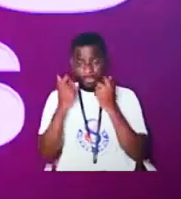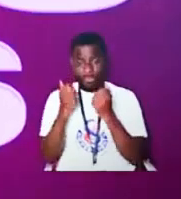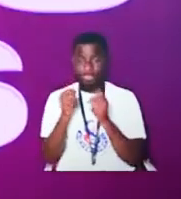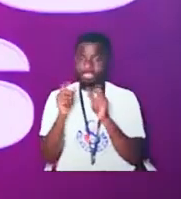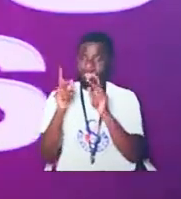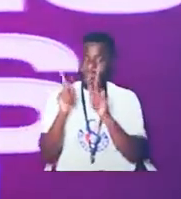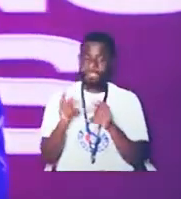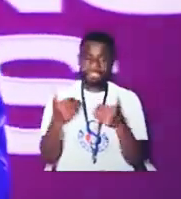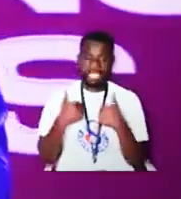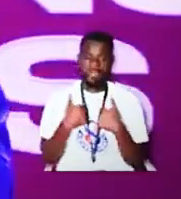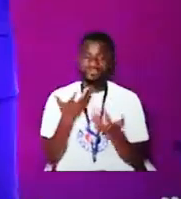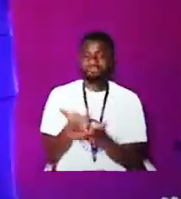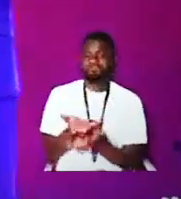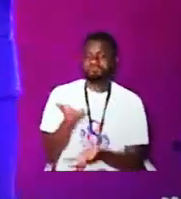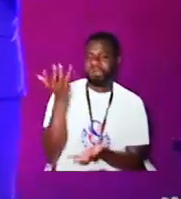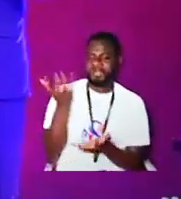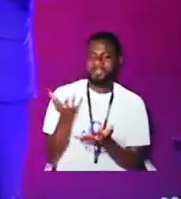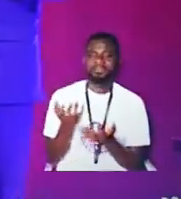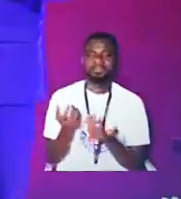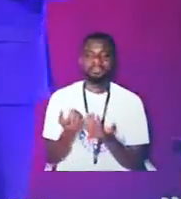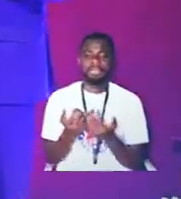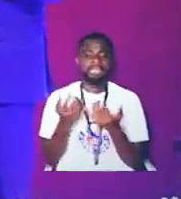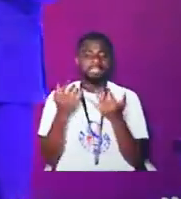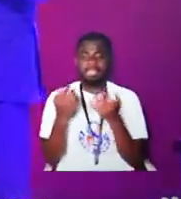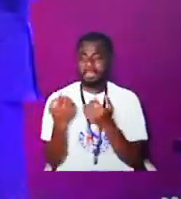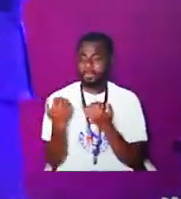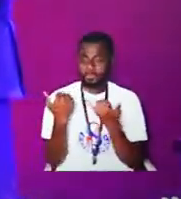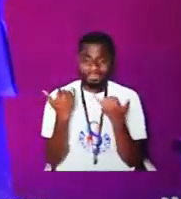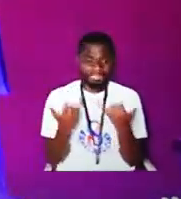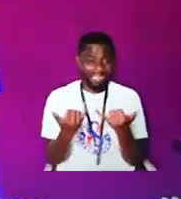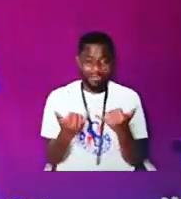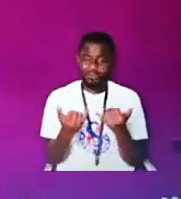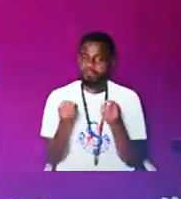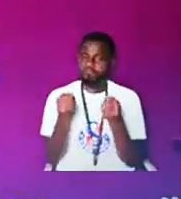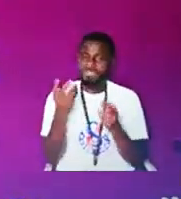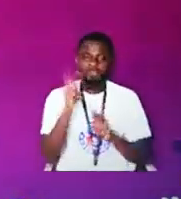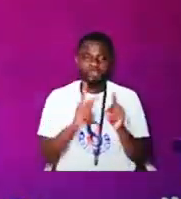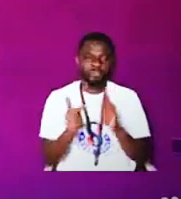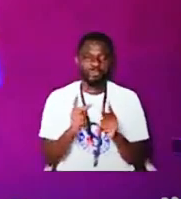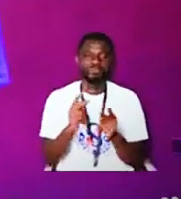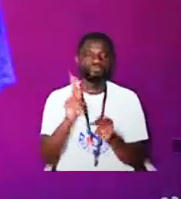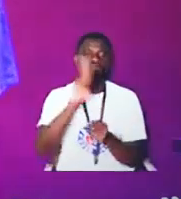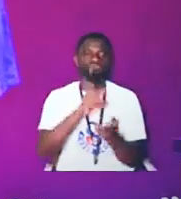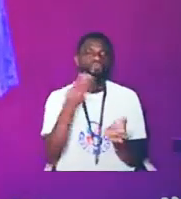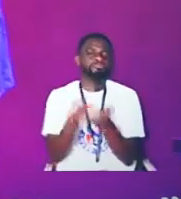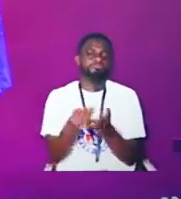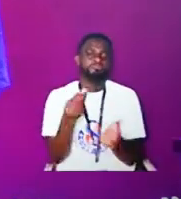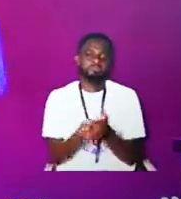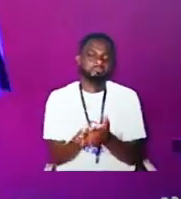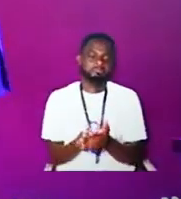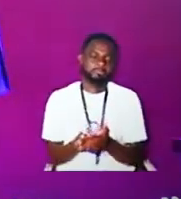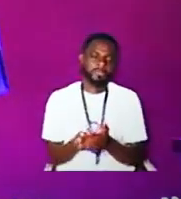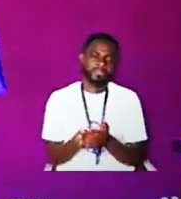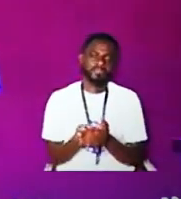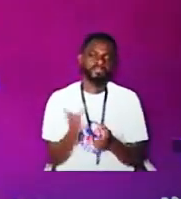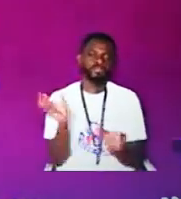has money, and these days of the monetization of our, maybe not